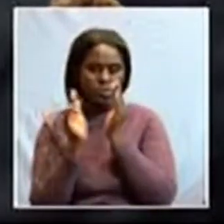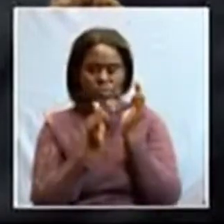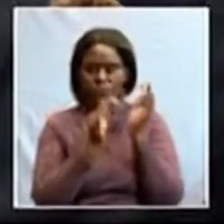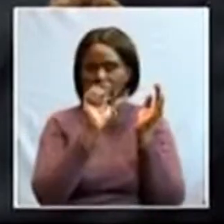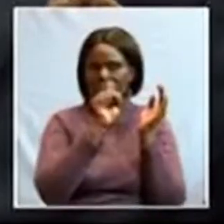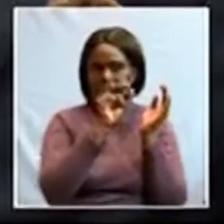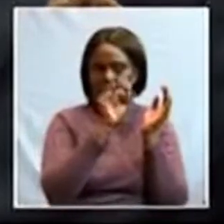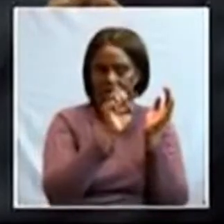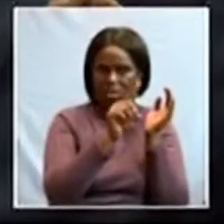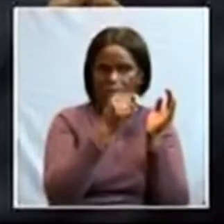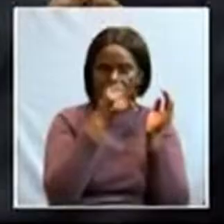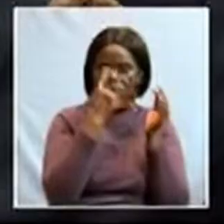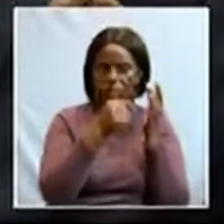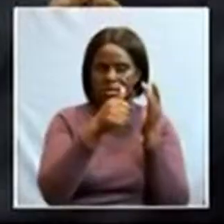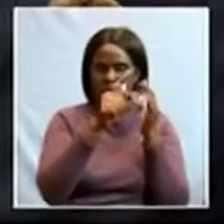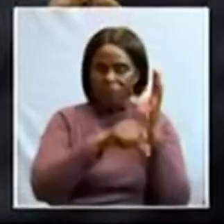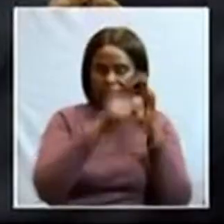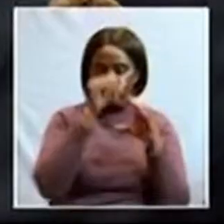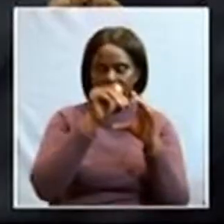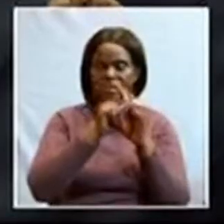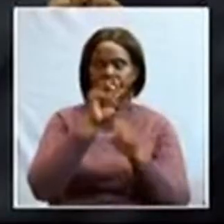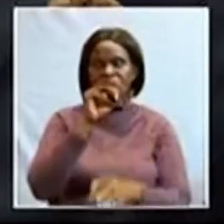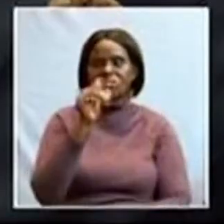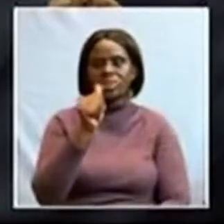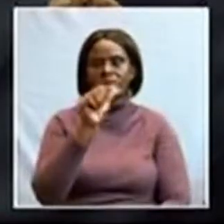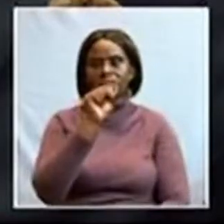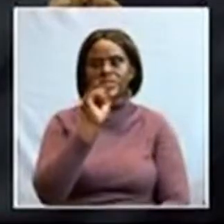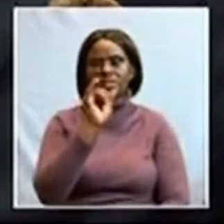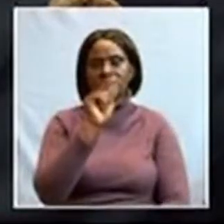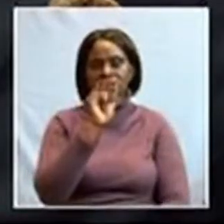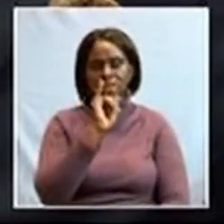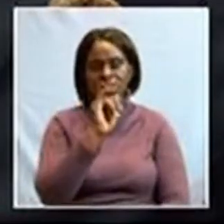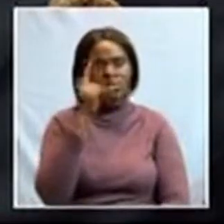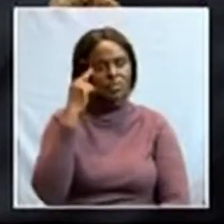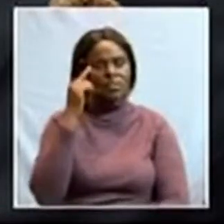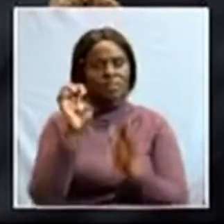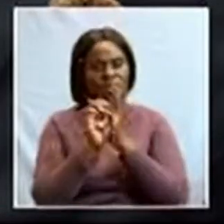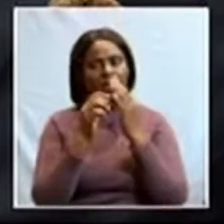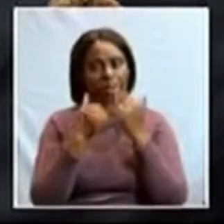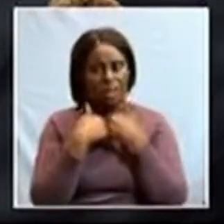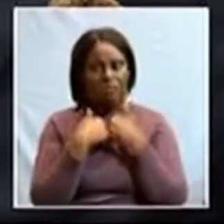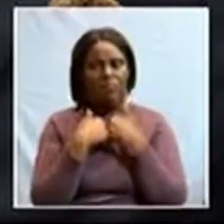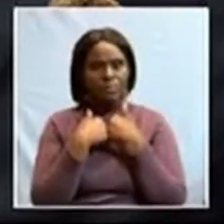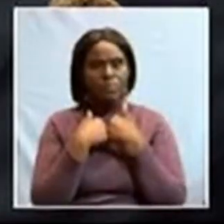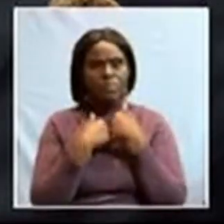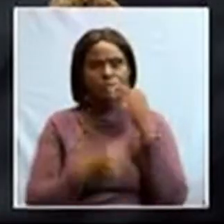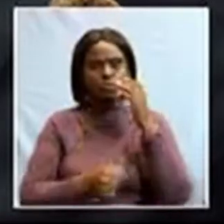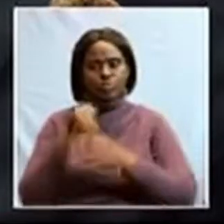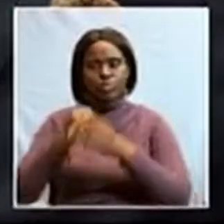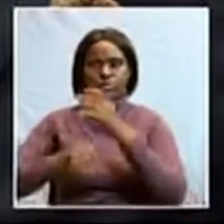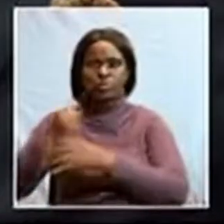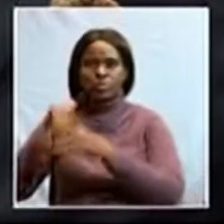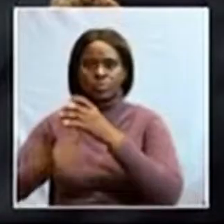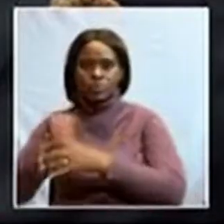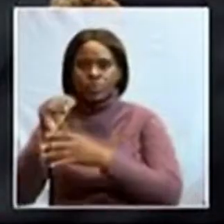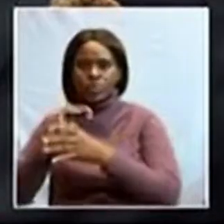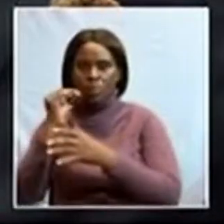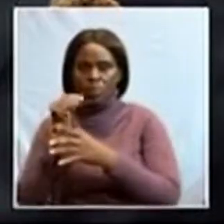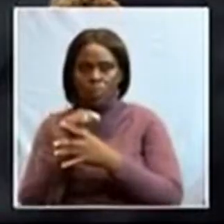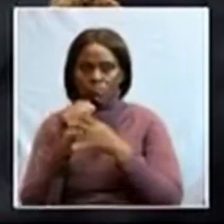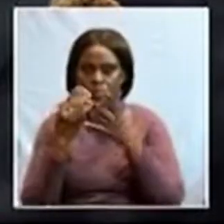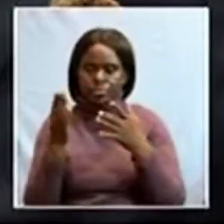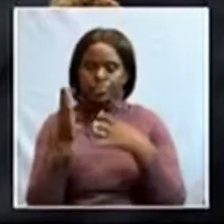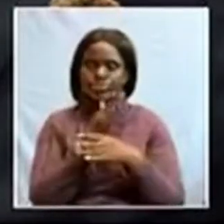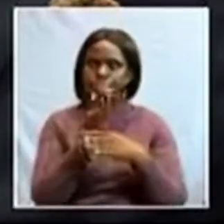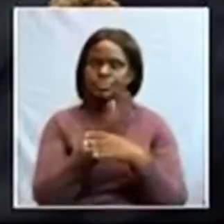SMSs who are found in Masaiti. For example, there are those shops or